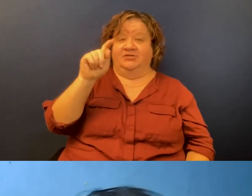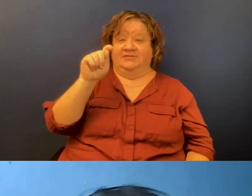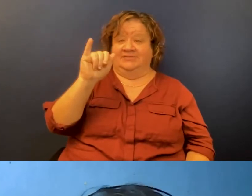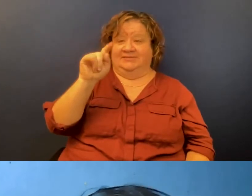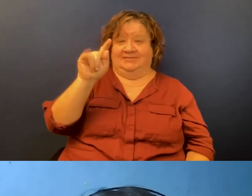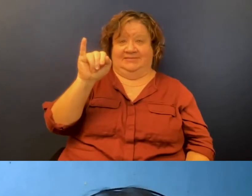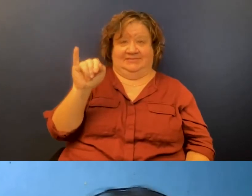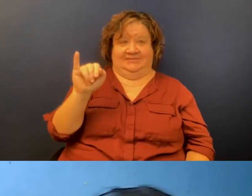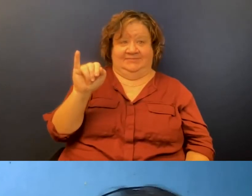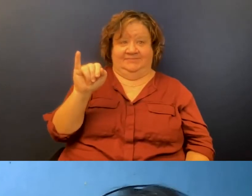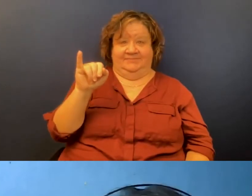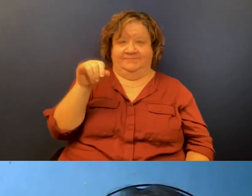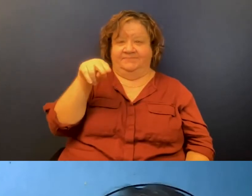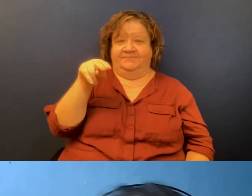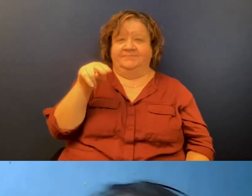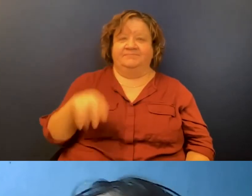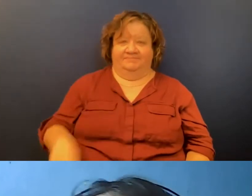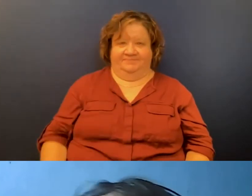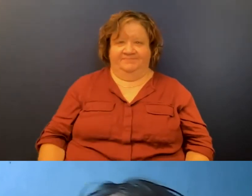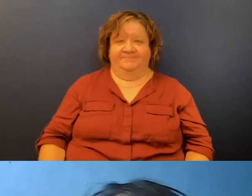What can we say about her?